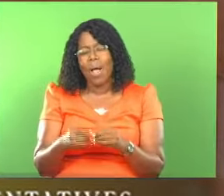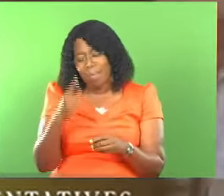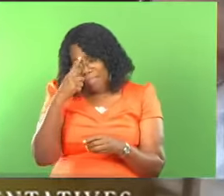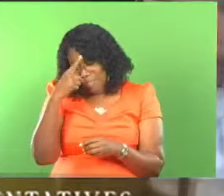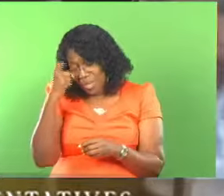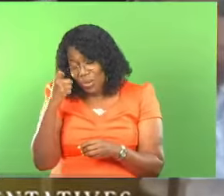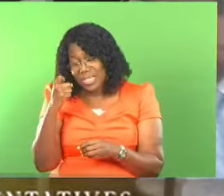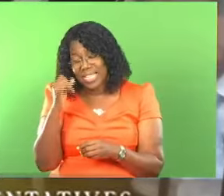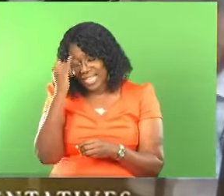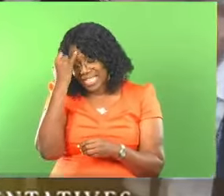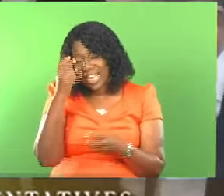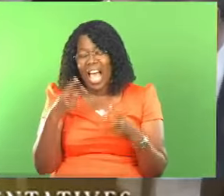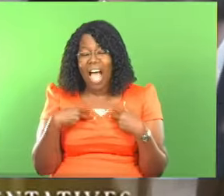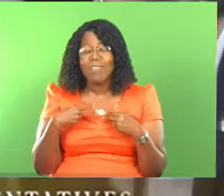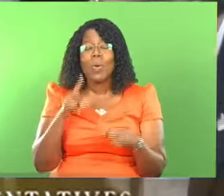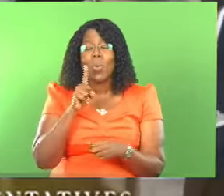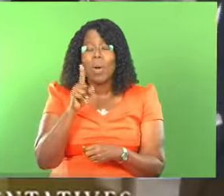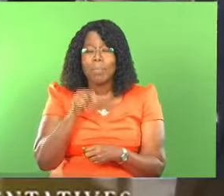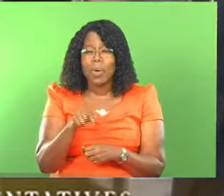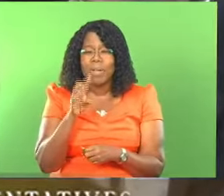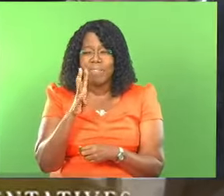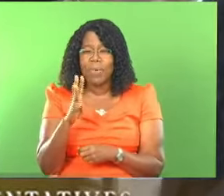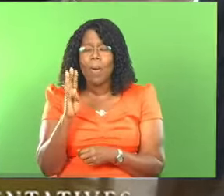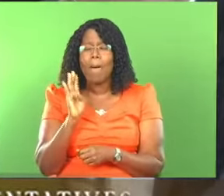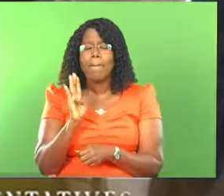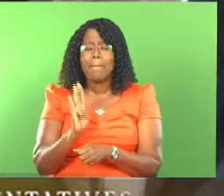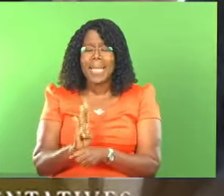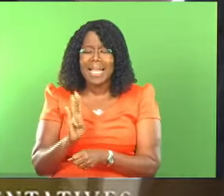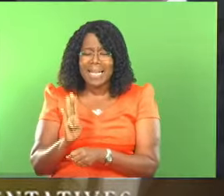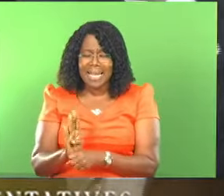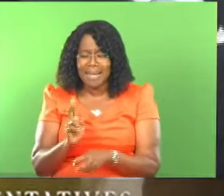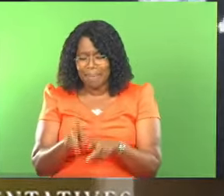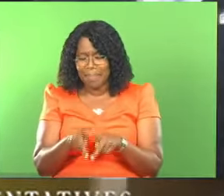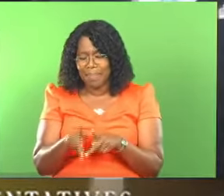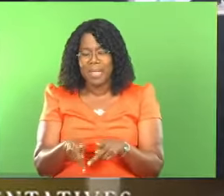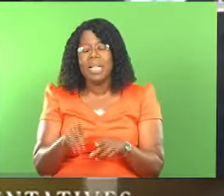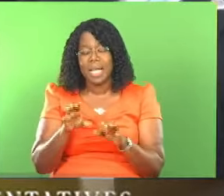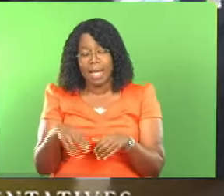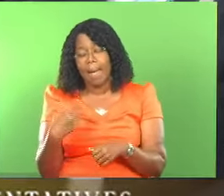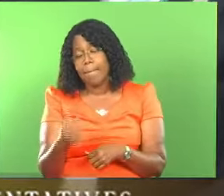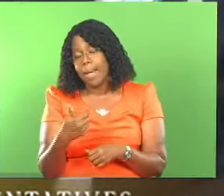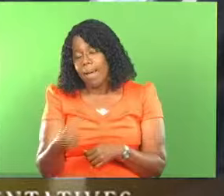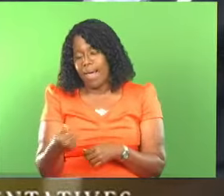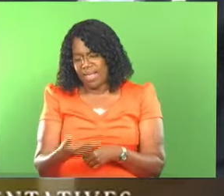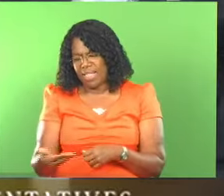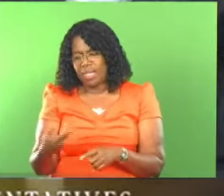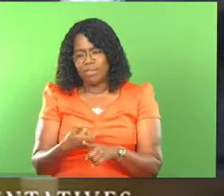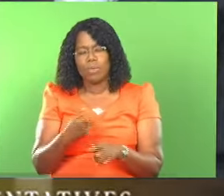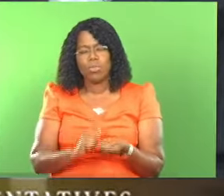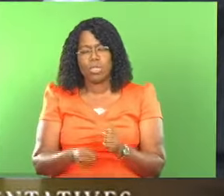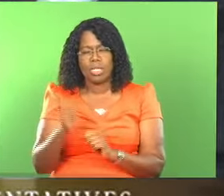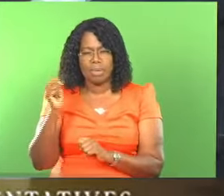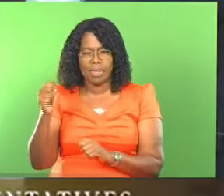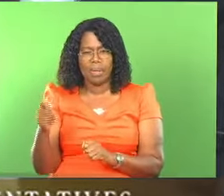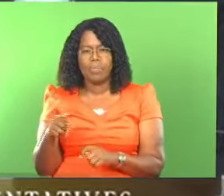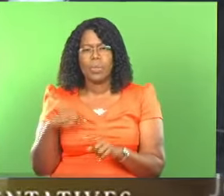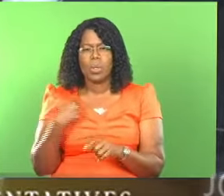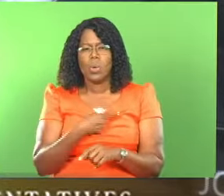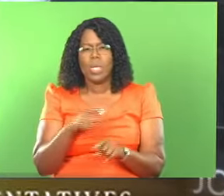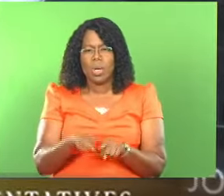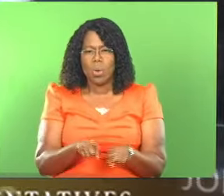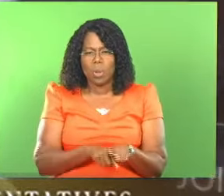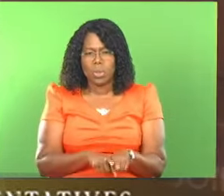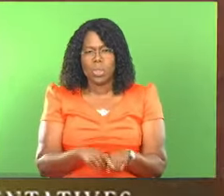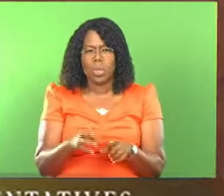And that is a 1.4 billion consumers. We are also pursuing a partial scope trade agreement.